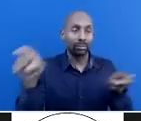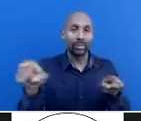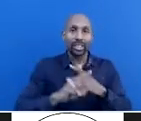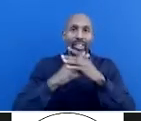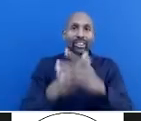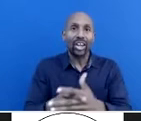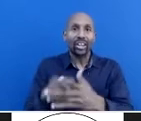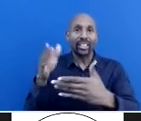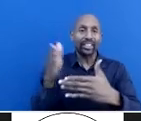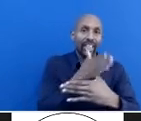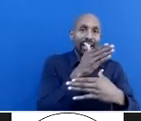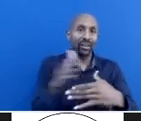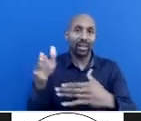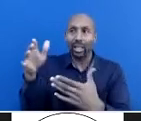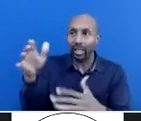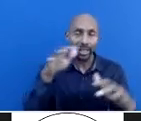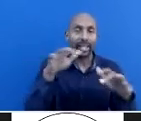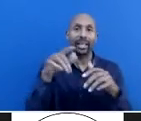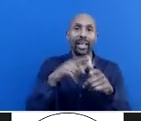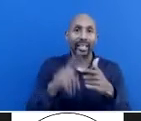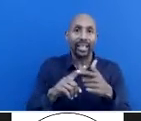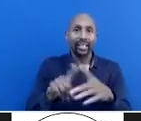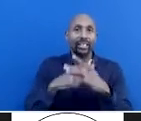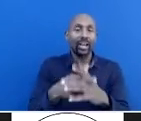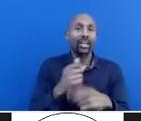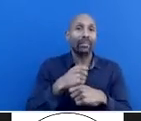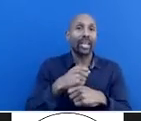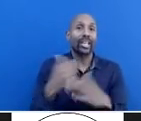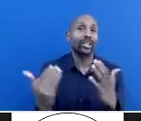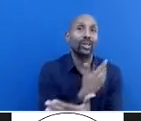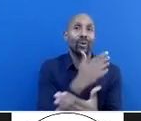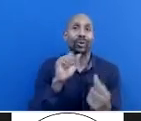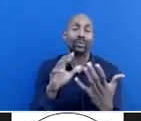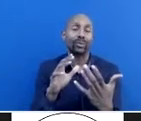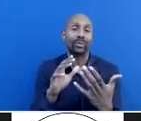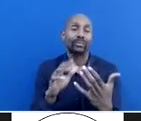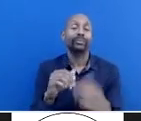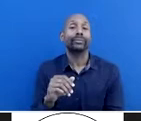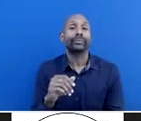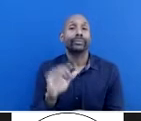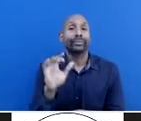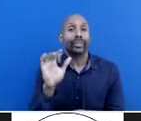it, even if the meanings were different. And this is the beauty of embodied practice, and this is the beauty of art.